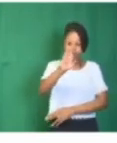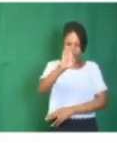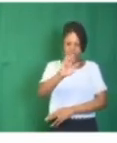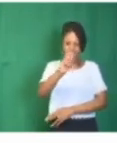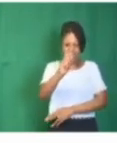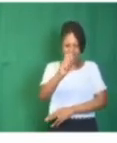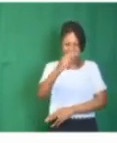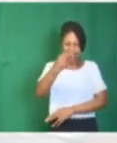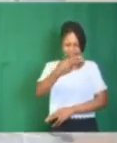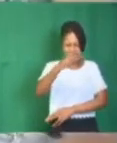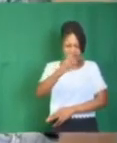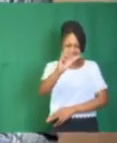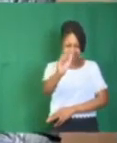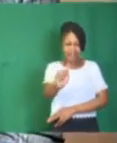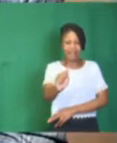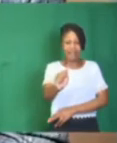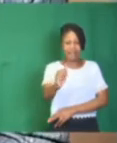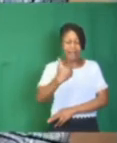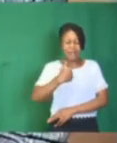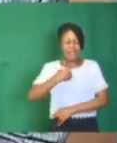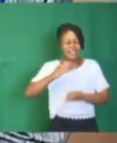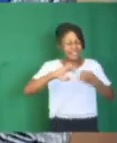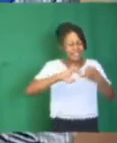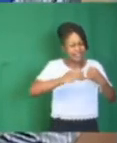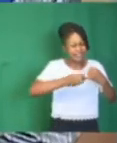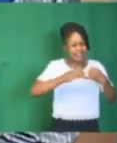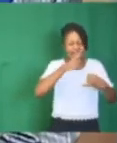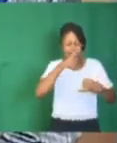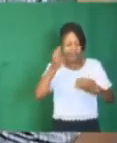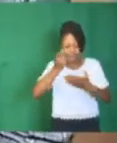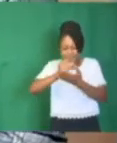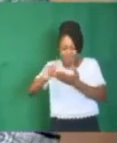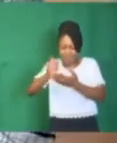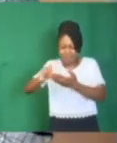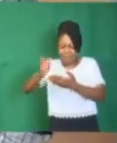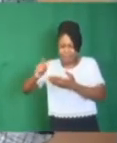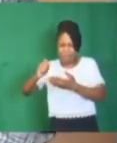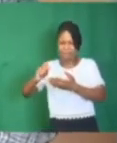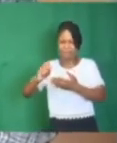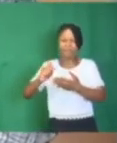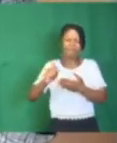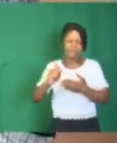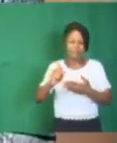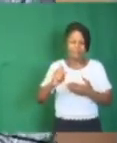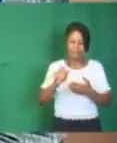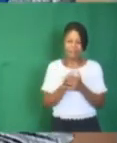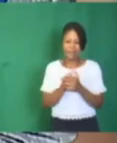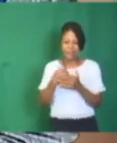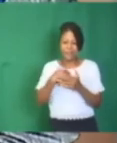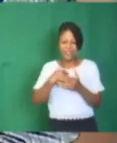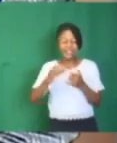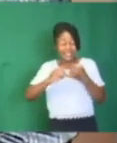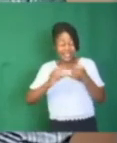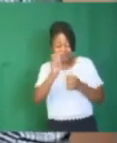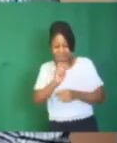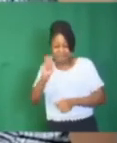Urethra. I'm going to try and write those. Just bear with me. We have